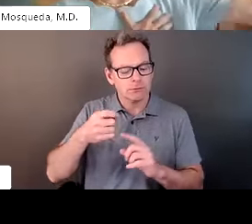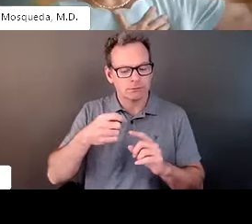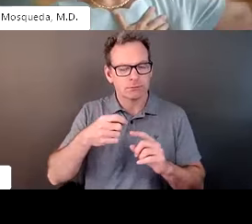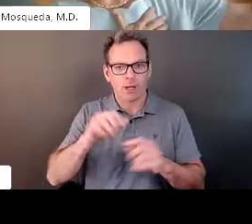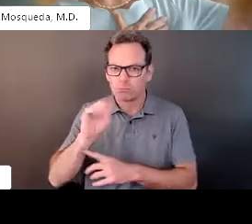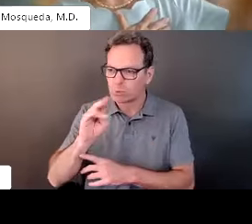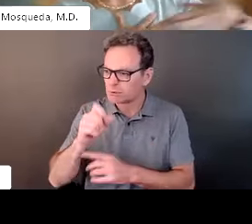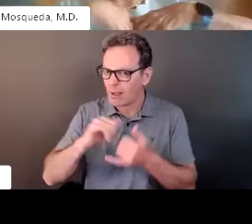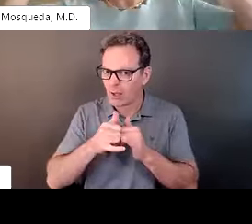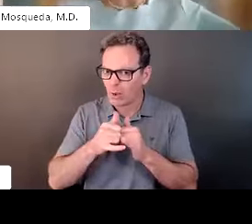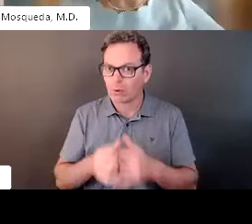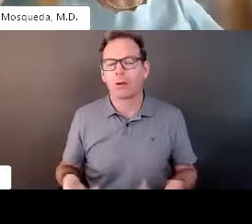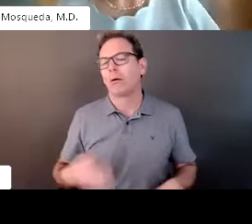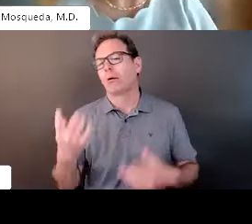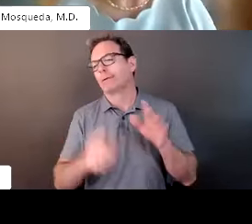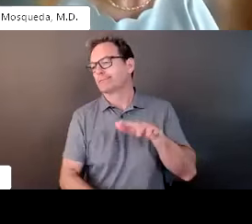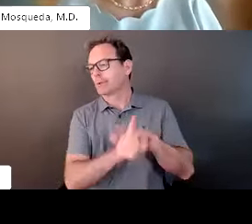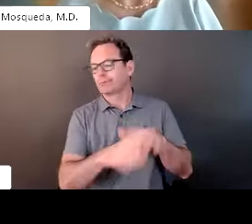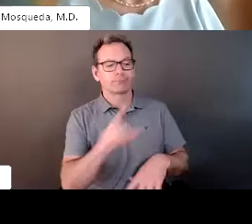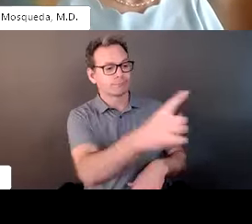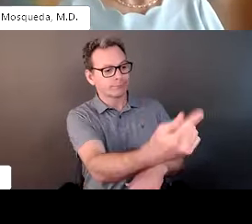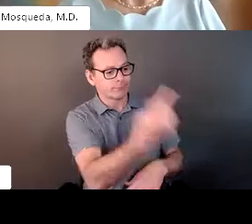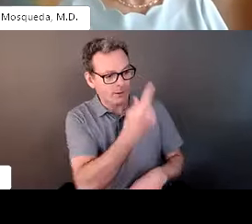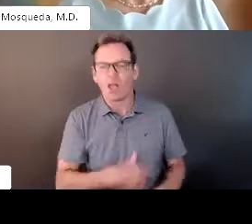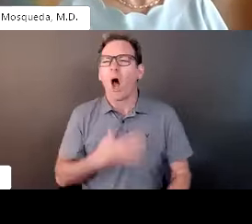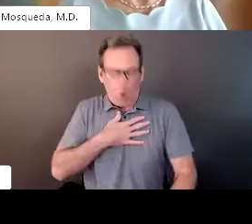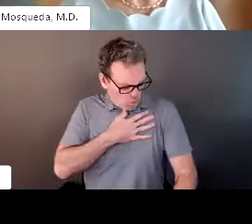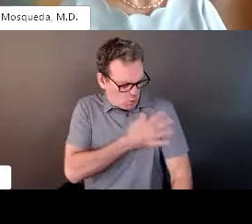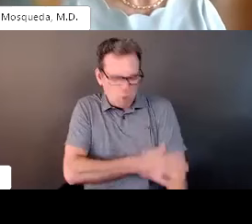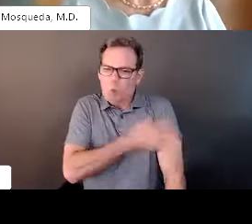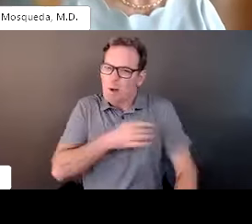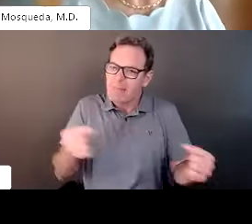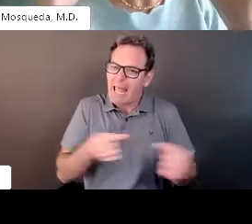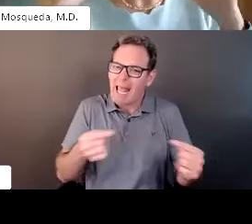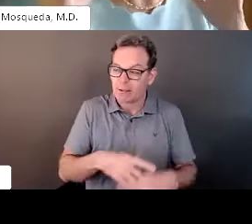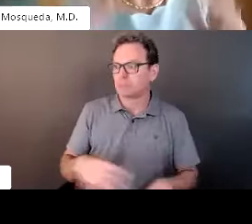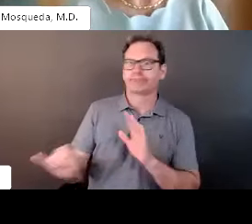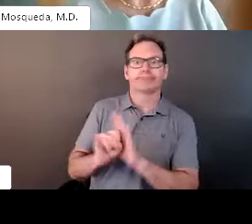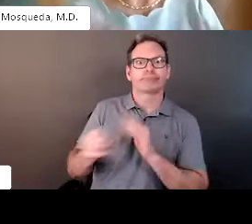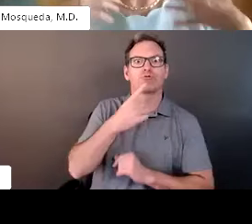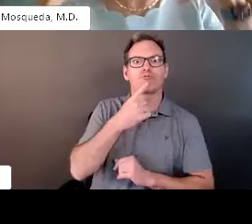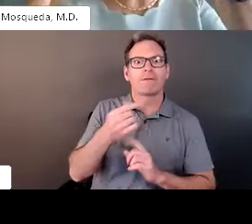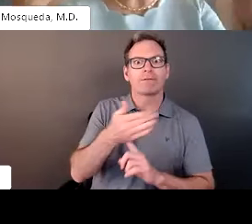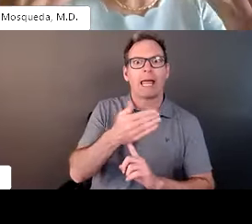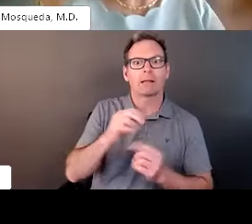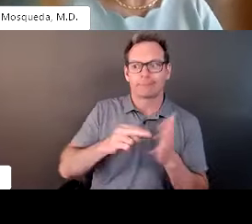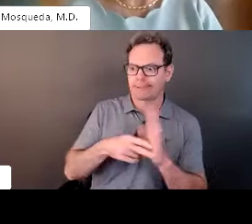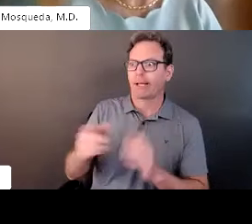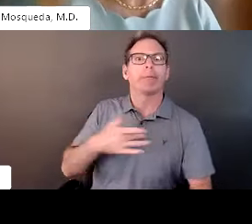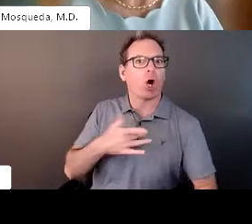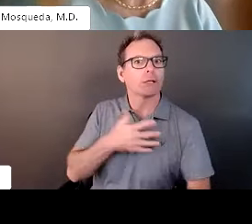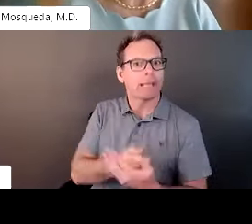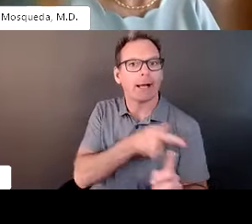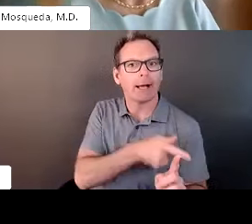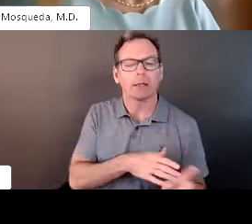pain radiating down their left arm, red flag for a heart attack. There aren't that many red flags for abuse. Occasionally there are, but there's more what I would call